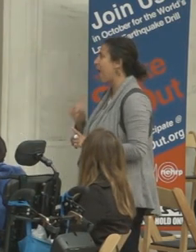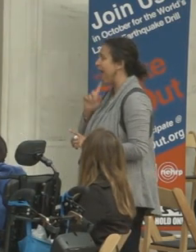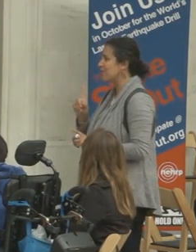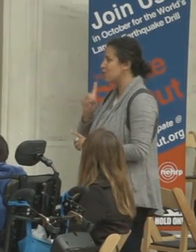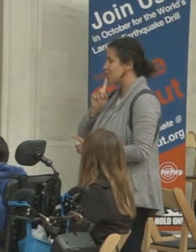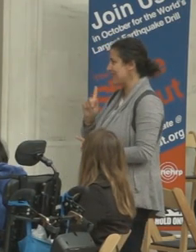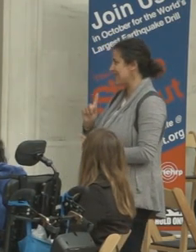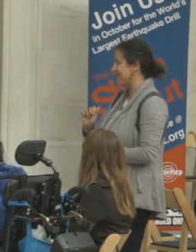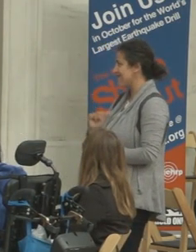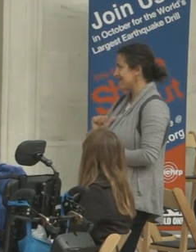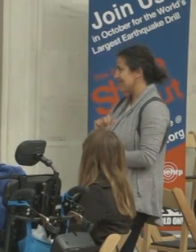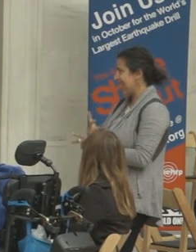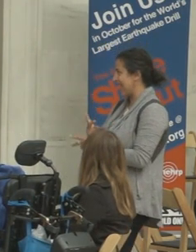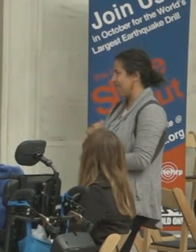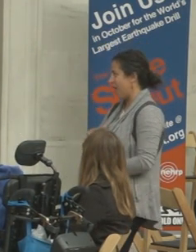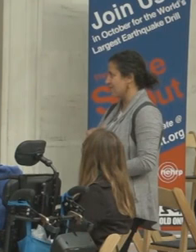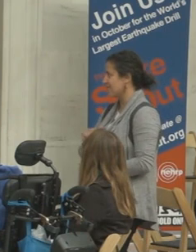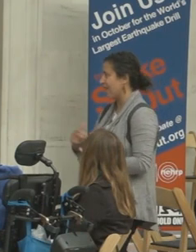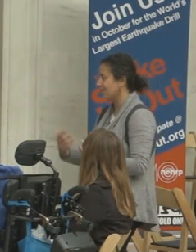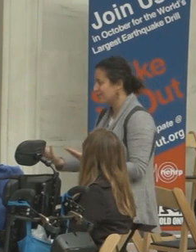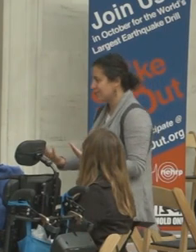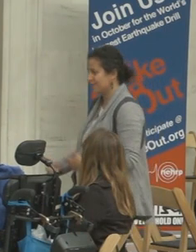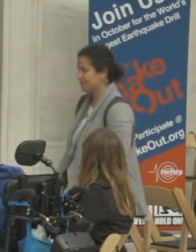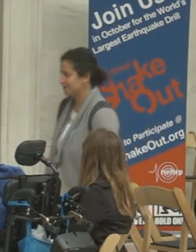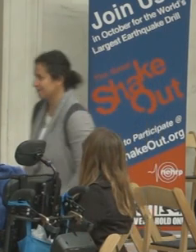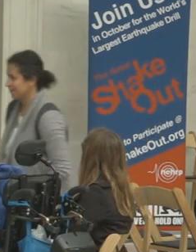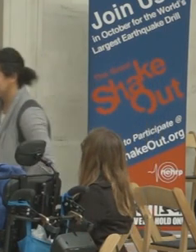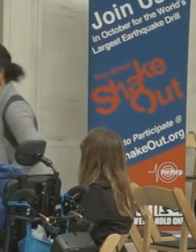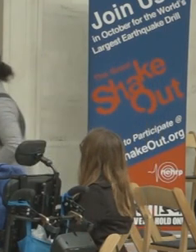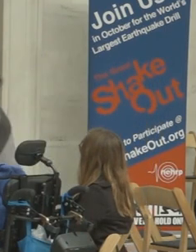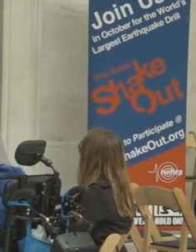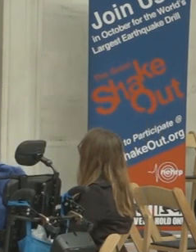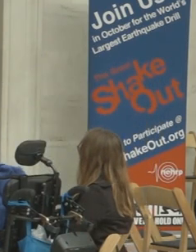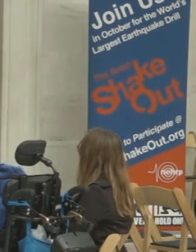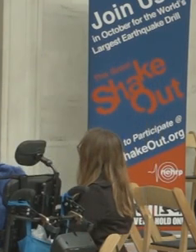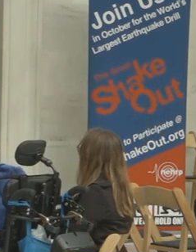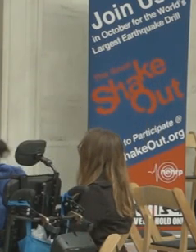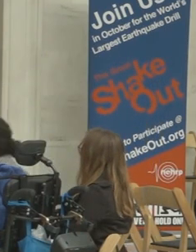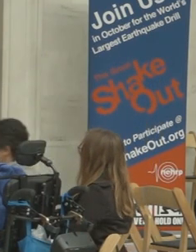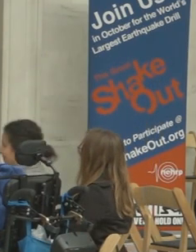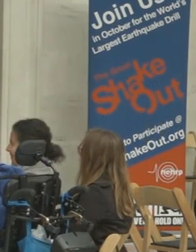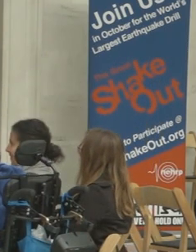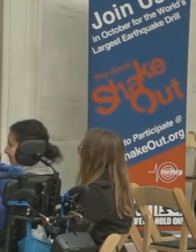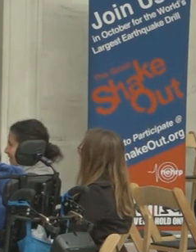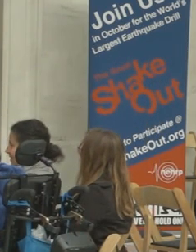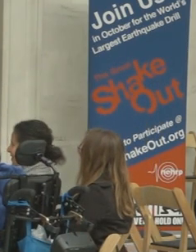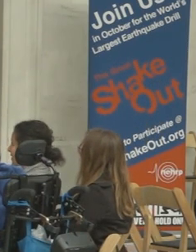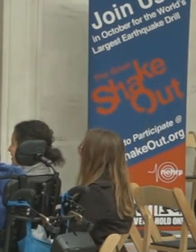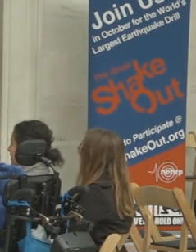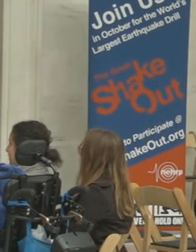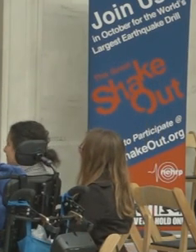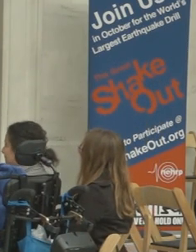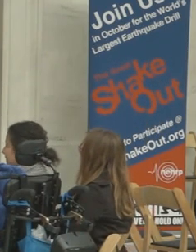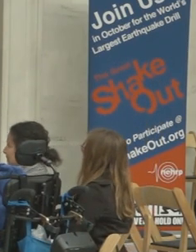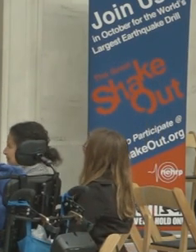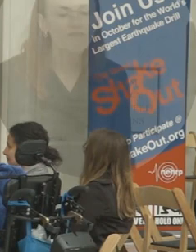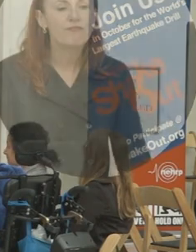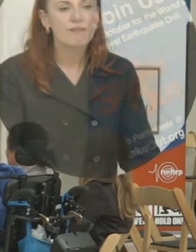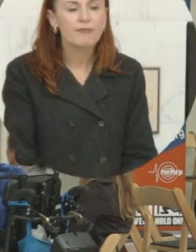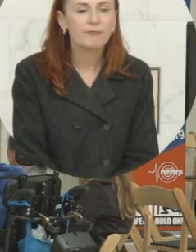-bodied community and the disabled community. And I think the emphasis, it seems, is that we need to take care of ourselves first.